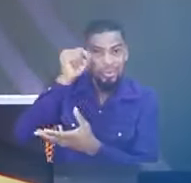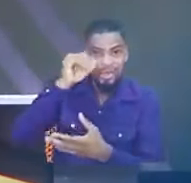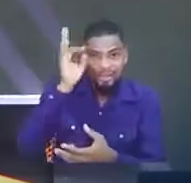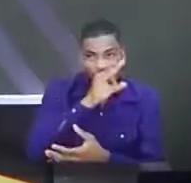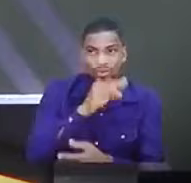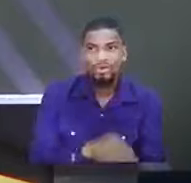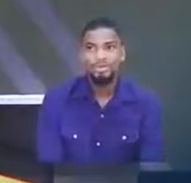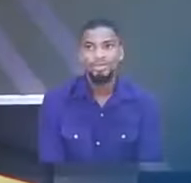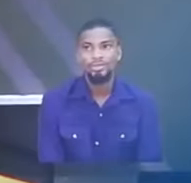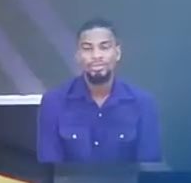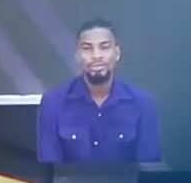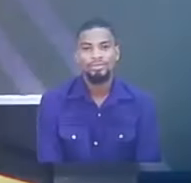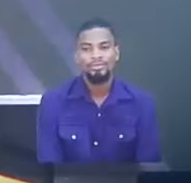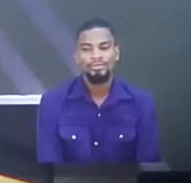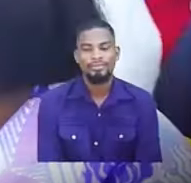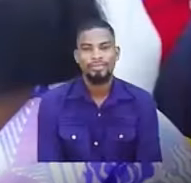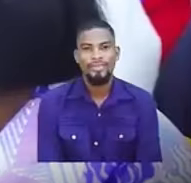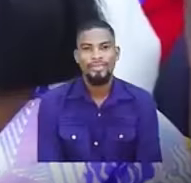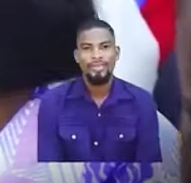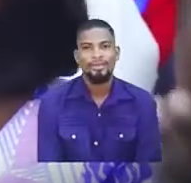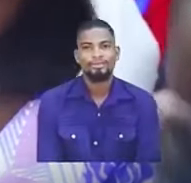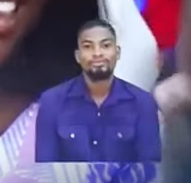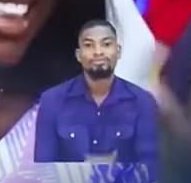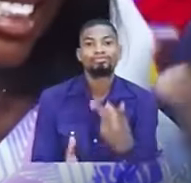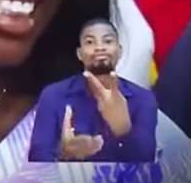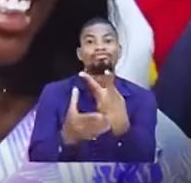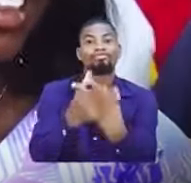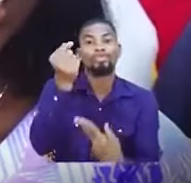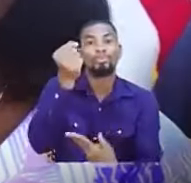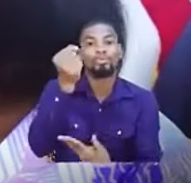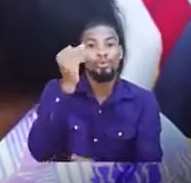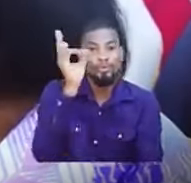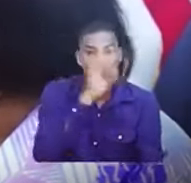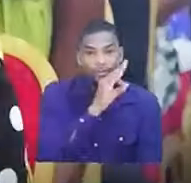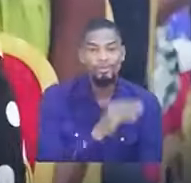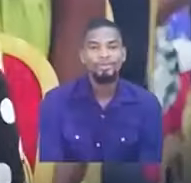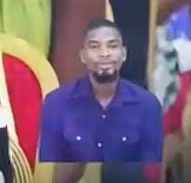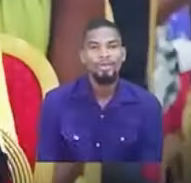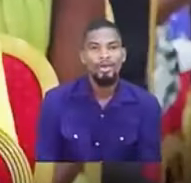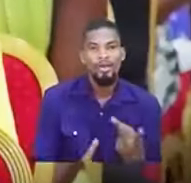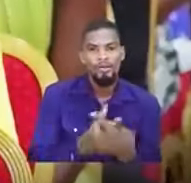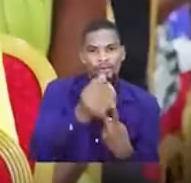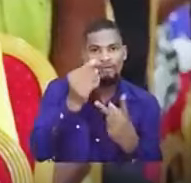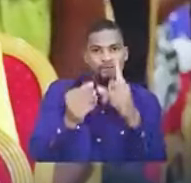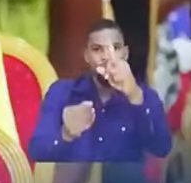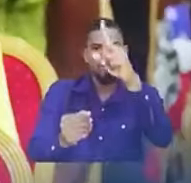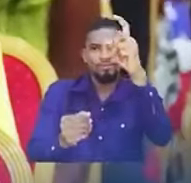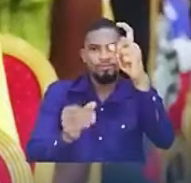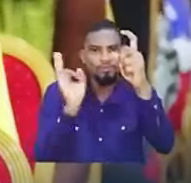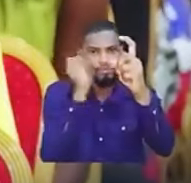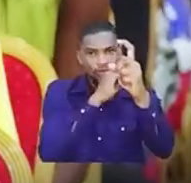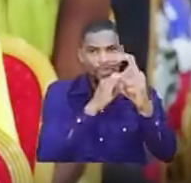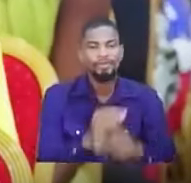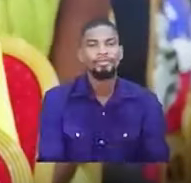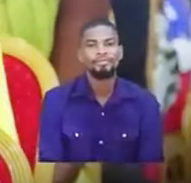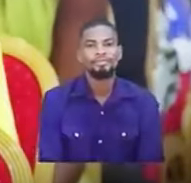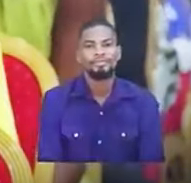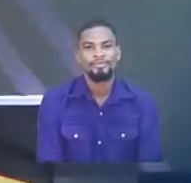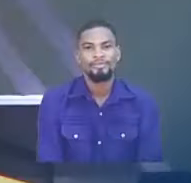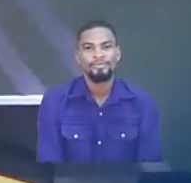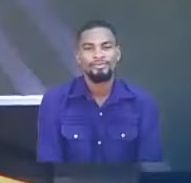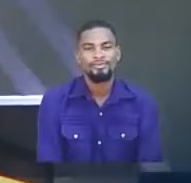Ogegenche is double fool. Yeah. It's fool squared. Yeah. Double fool.